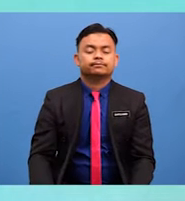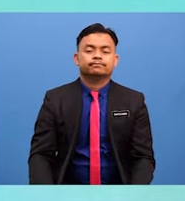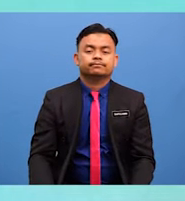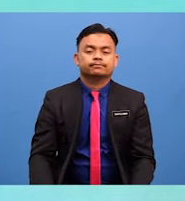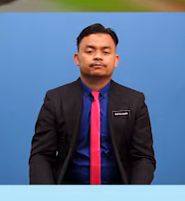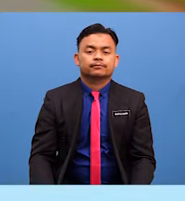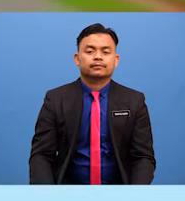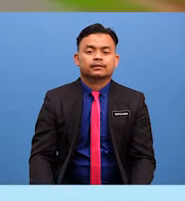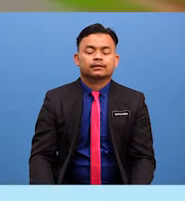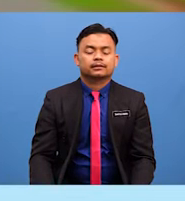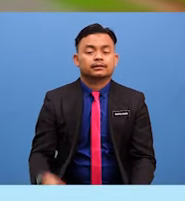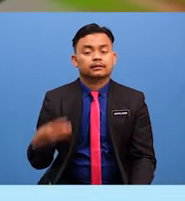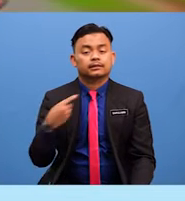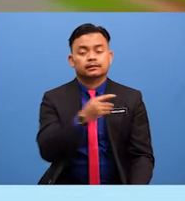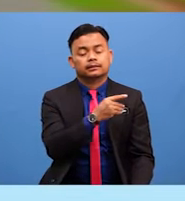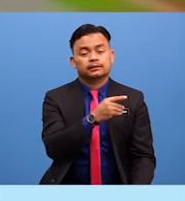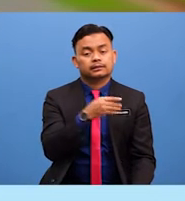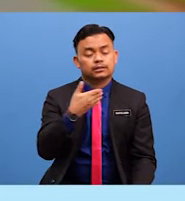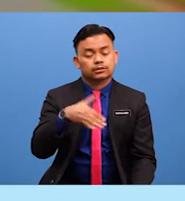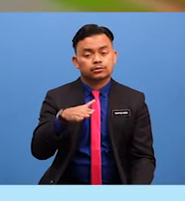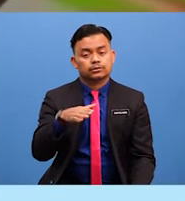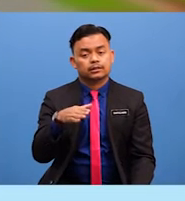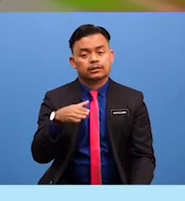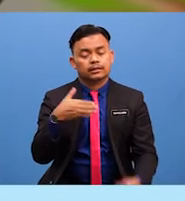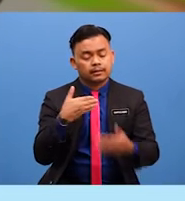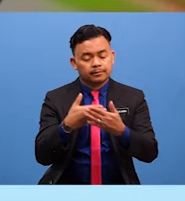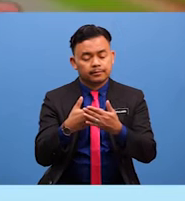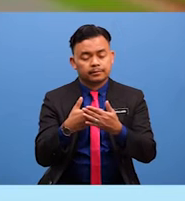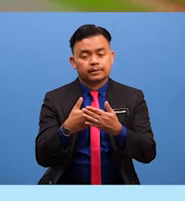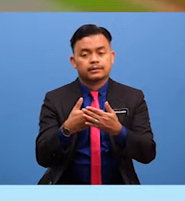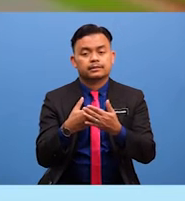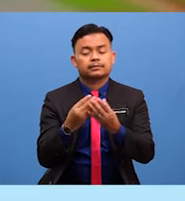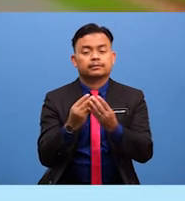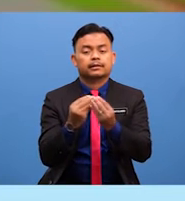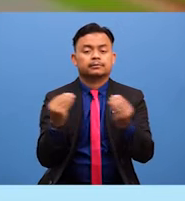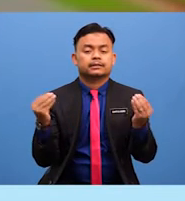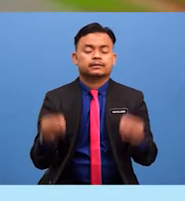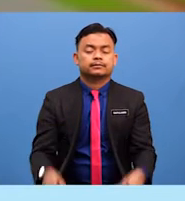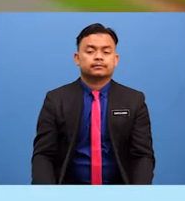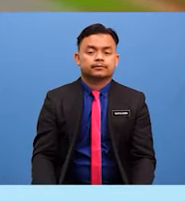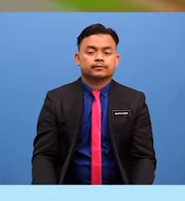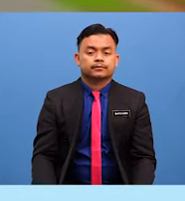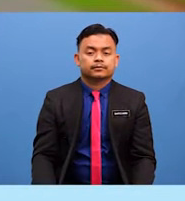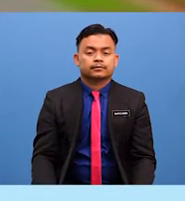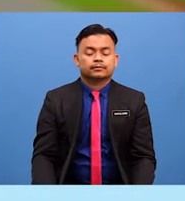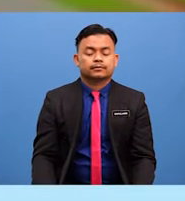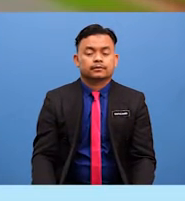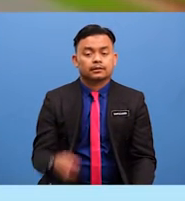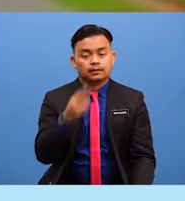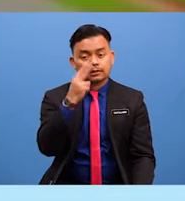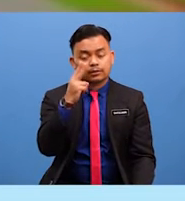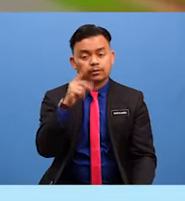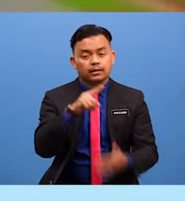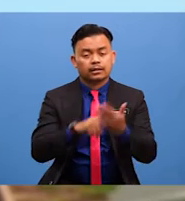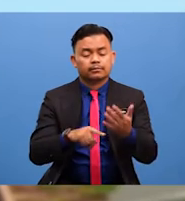Well, we have come to end of today's lesson. Let's look at your learning journey